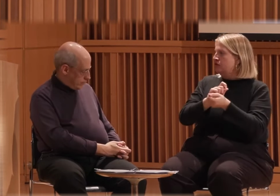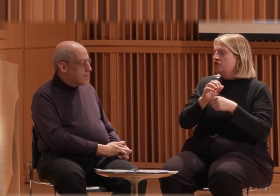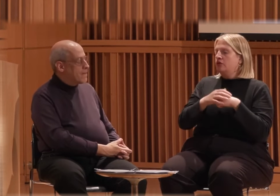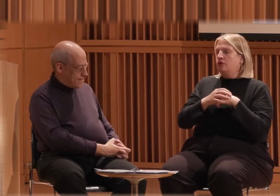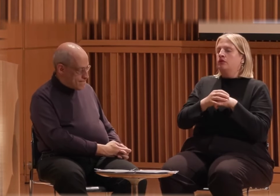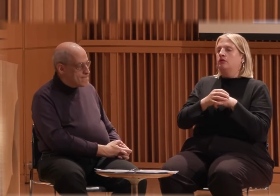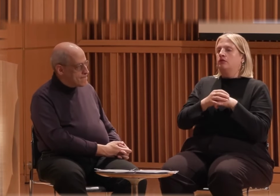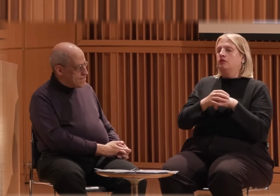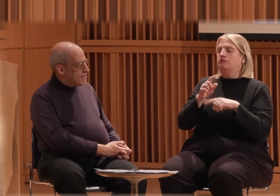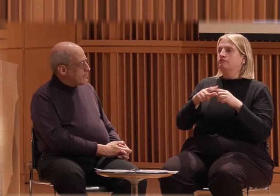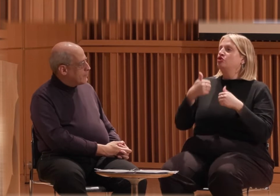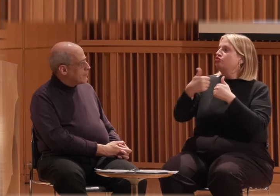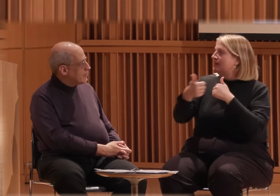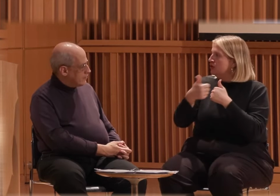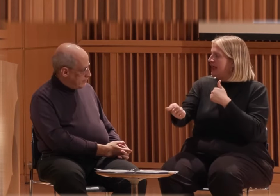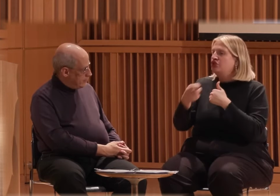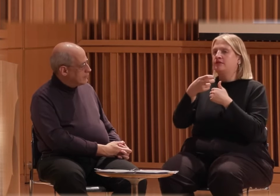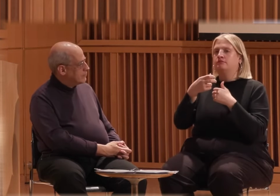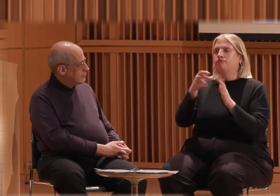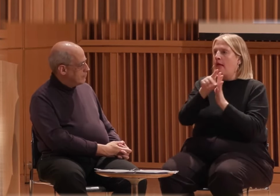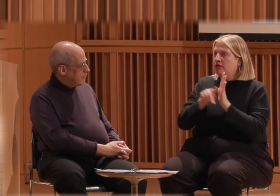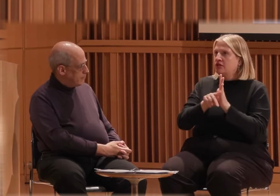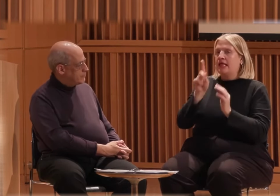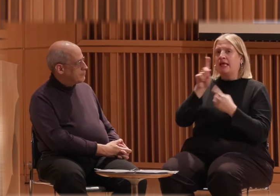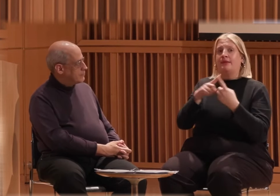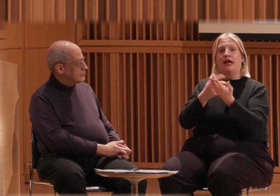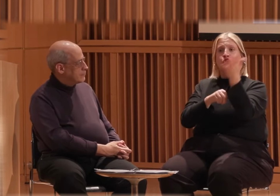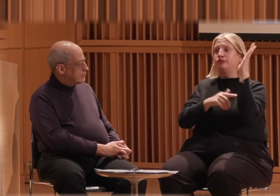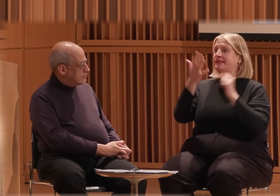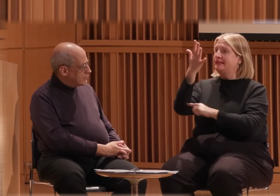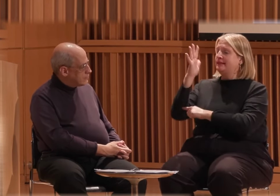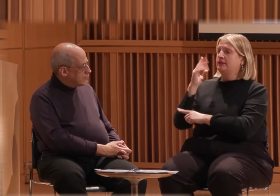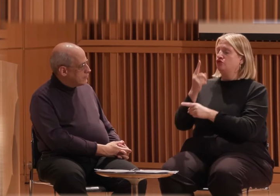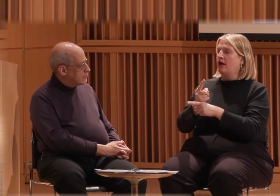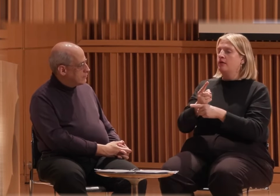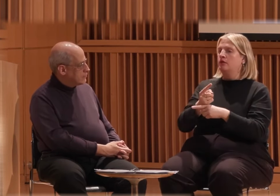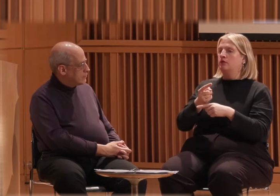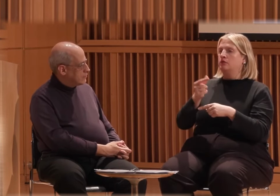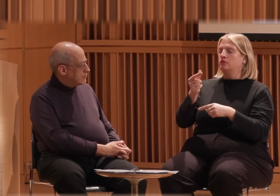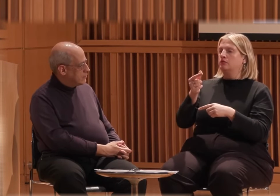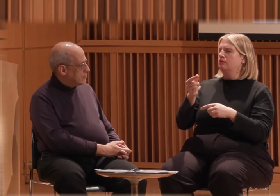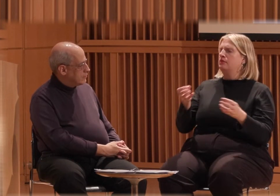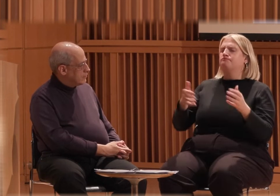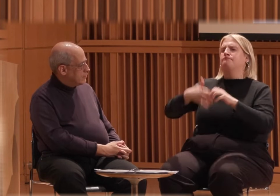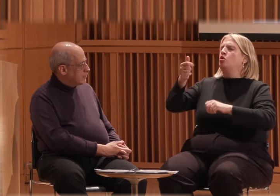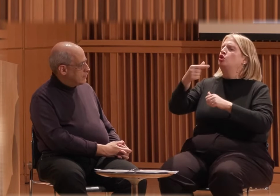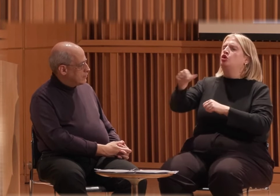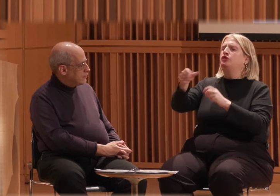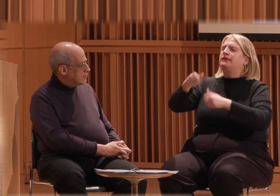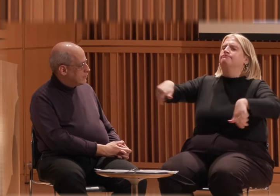just transportation policy or thinking about trees. And I know that the greenest block in New